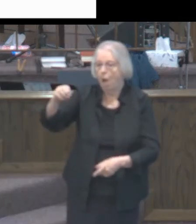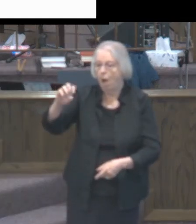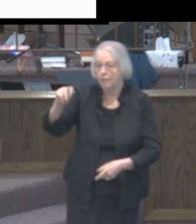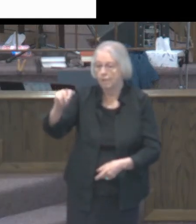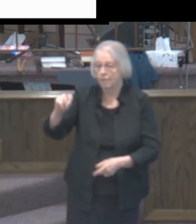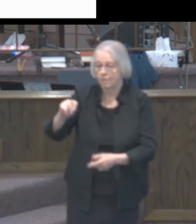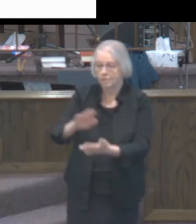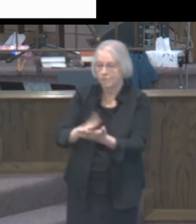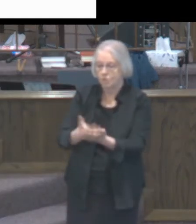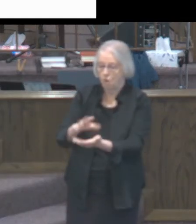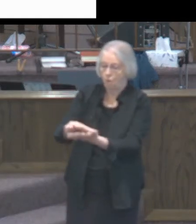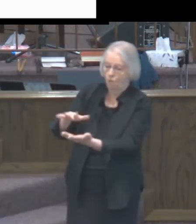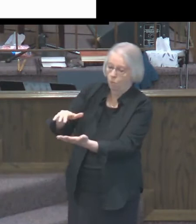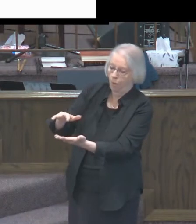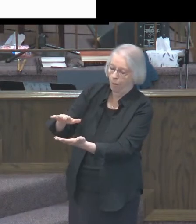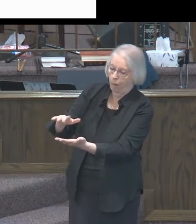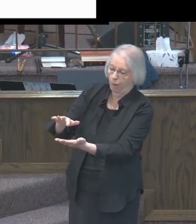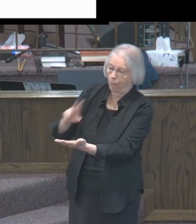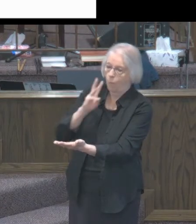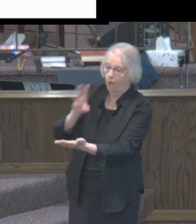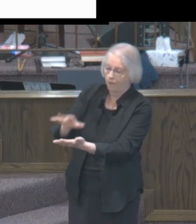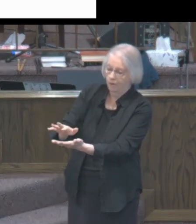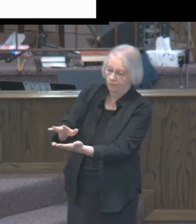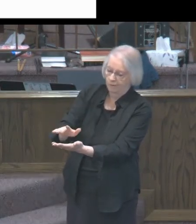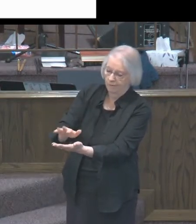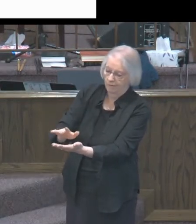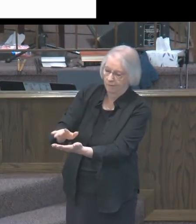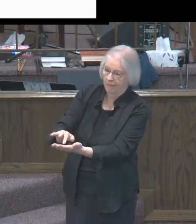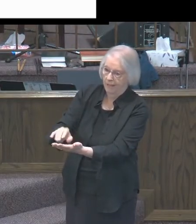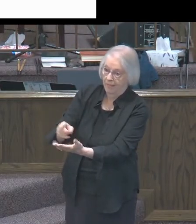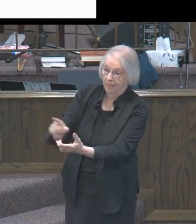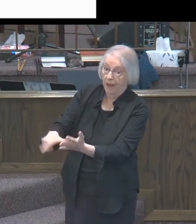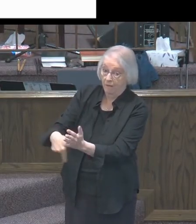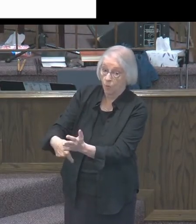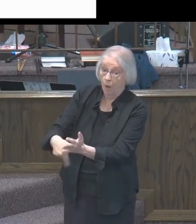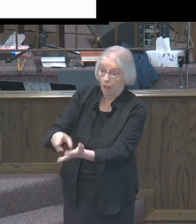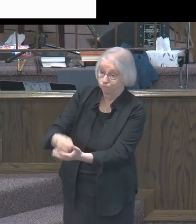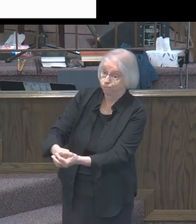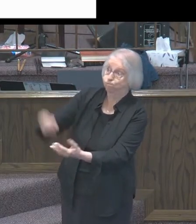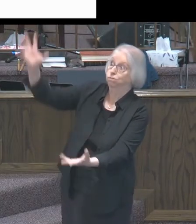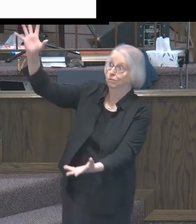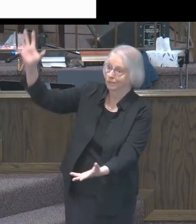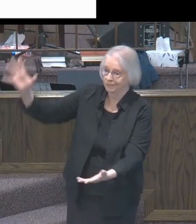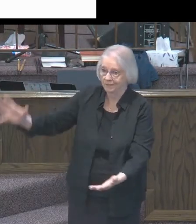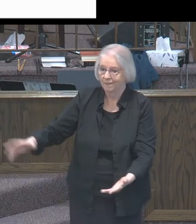that thing festers in my heart for you. Every time